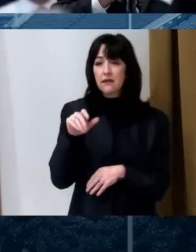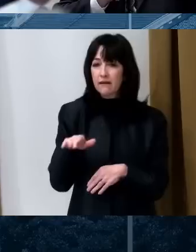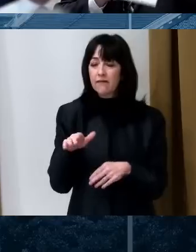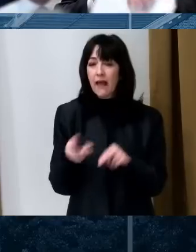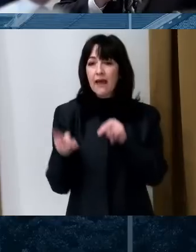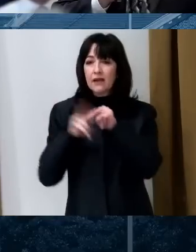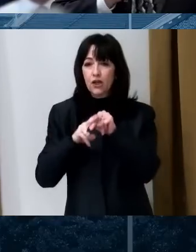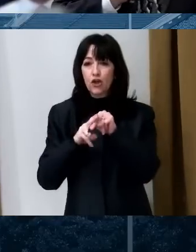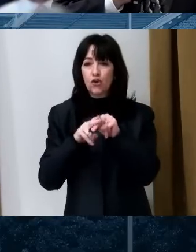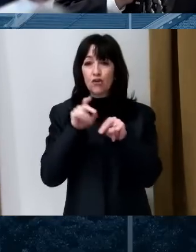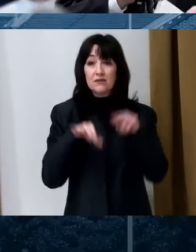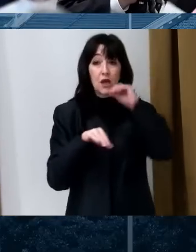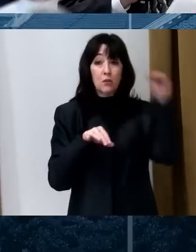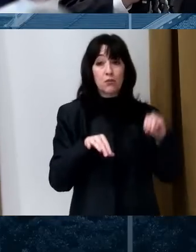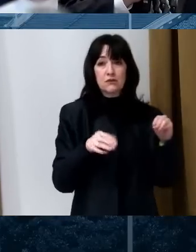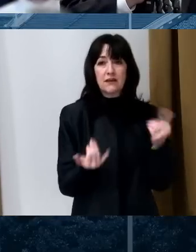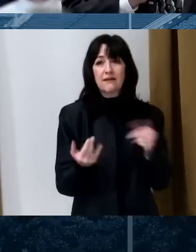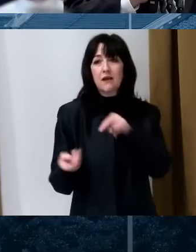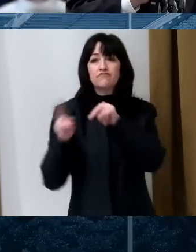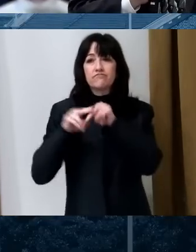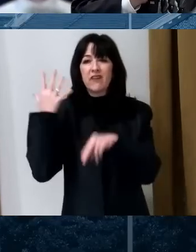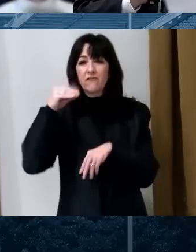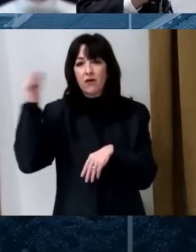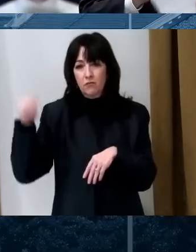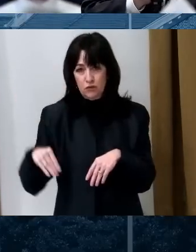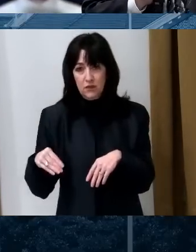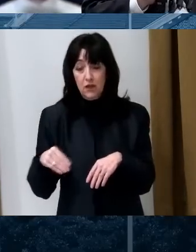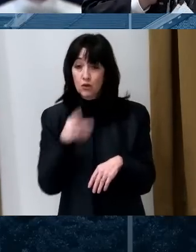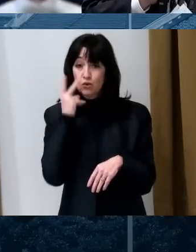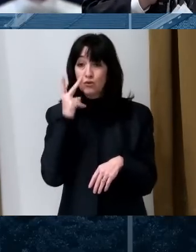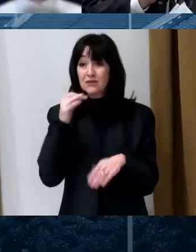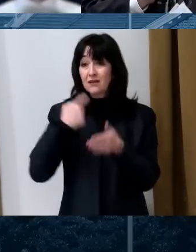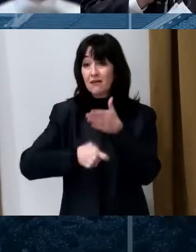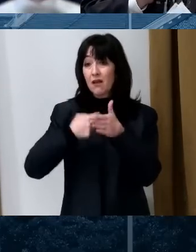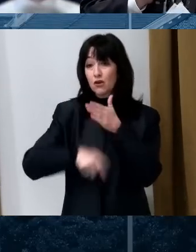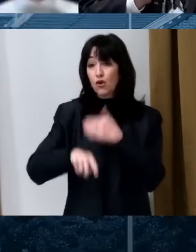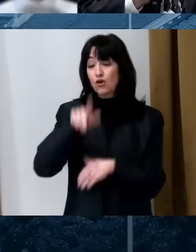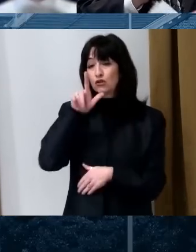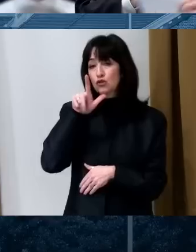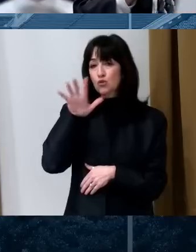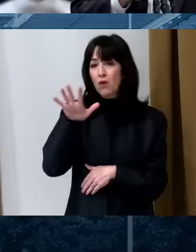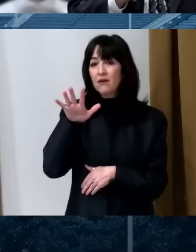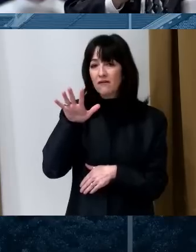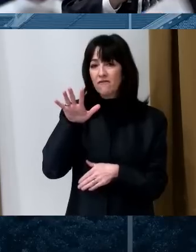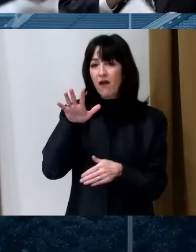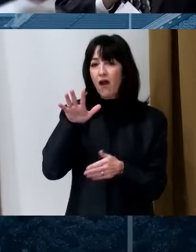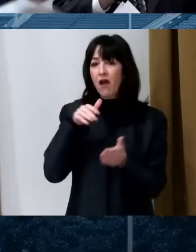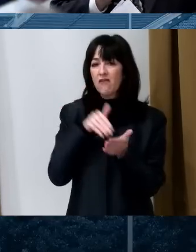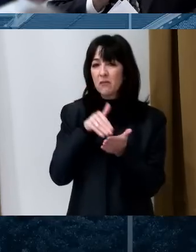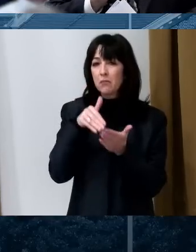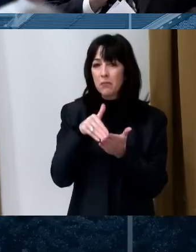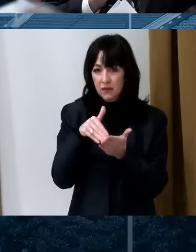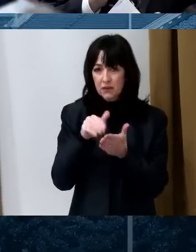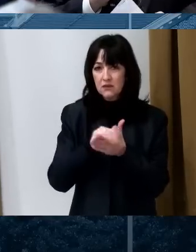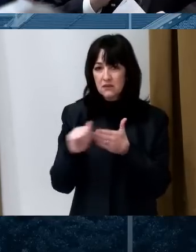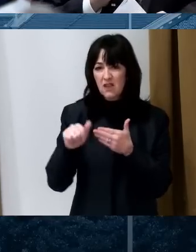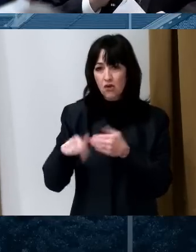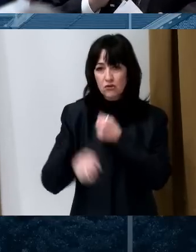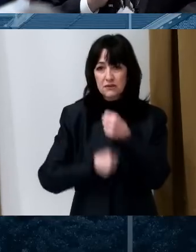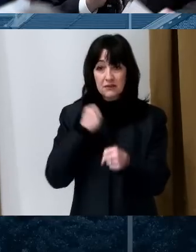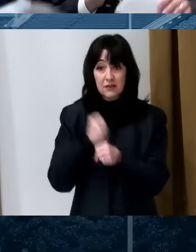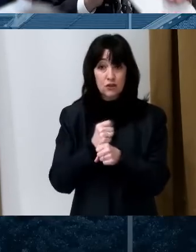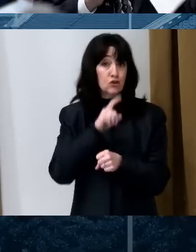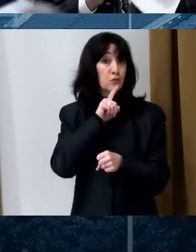7.5%. You can see what the costs are in the budget that the governor's proposing, $25 million this year, but the full value of the package is about $55